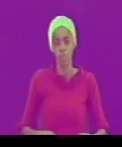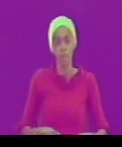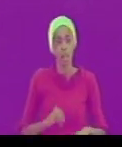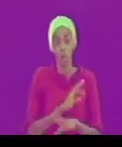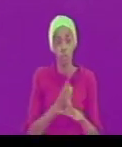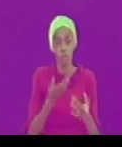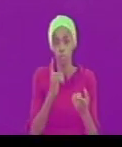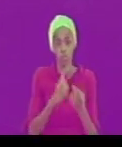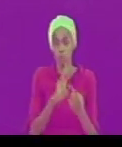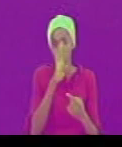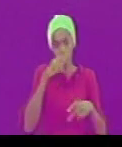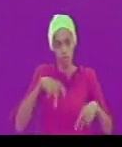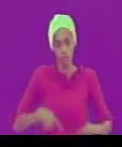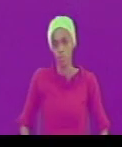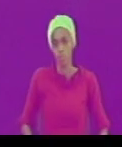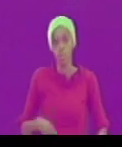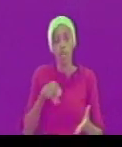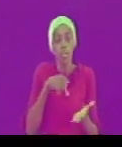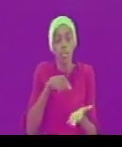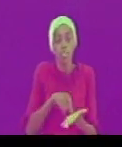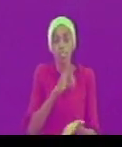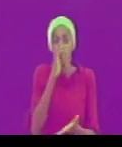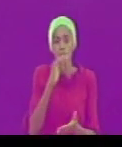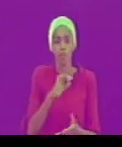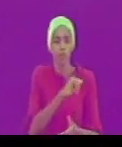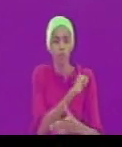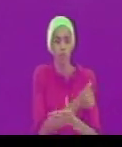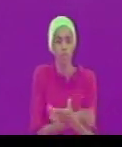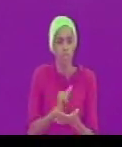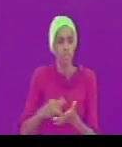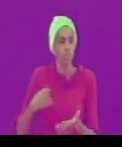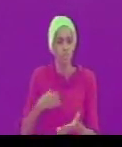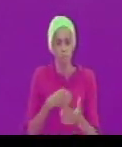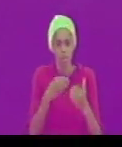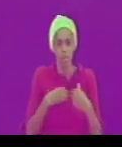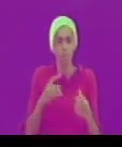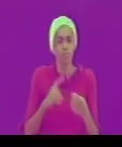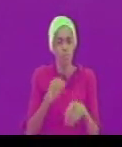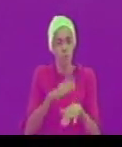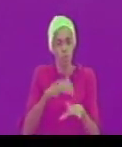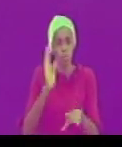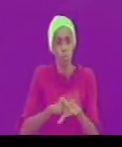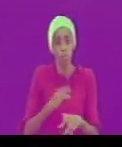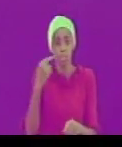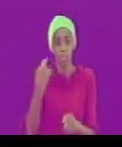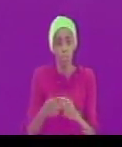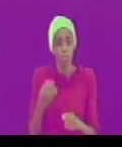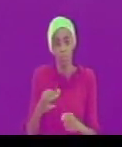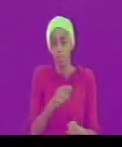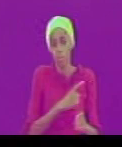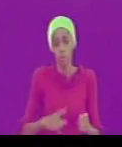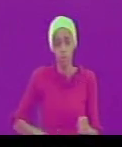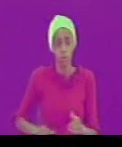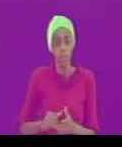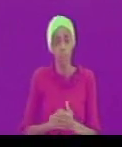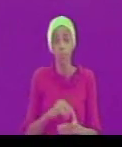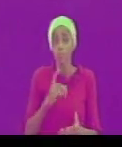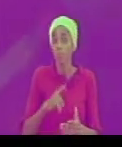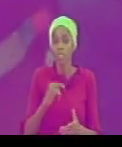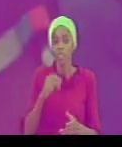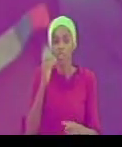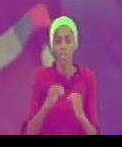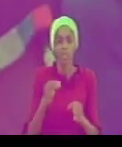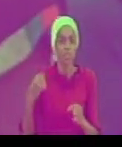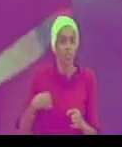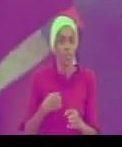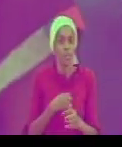name of the Lord. David says, I will call upon the name of the Lord. Then my enemy shall tumble. If you don't call upon the name of God,